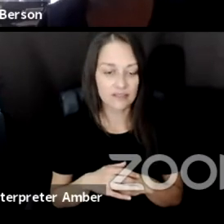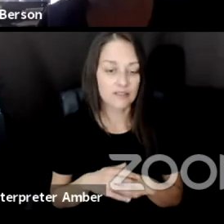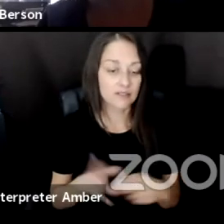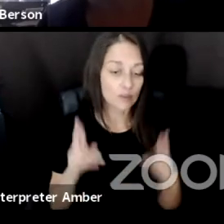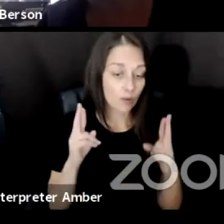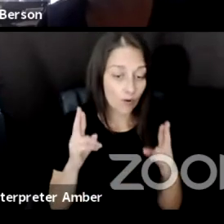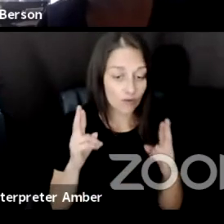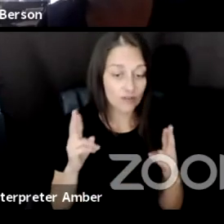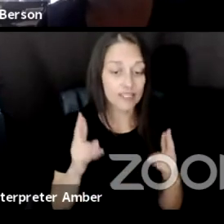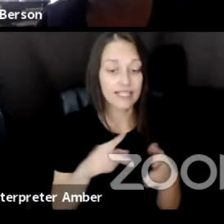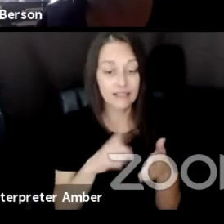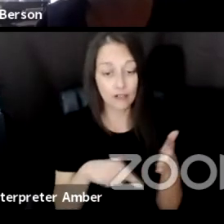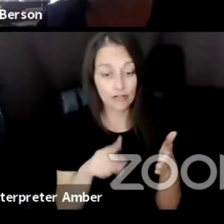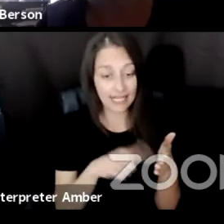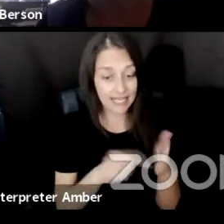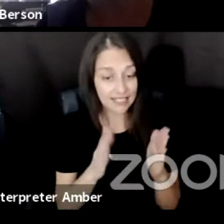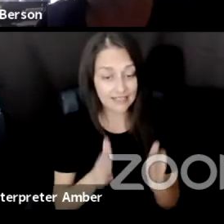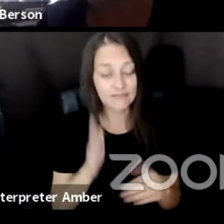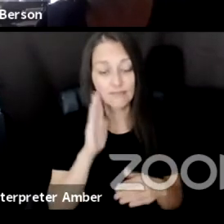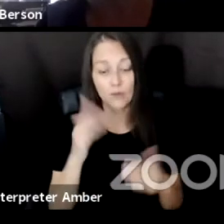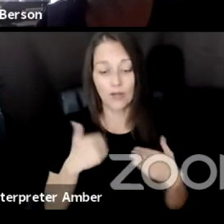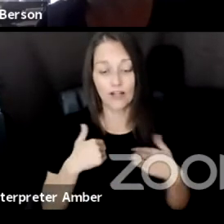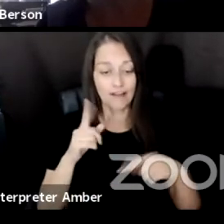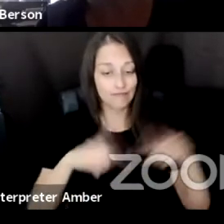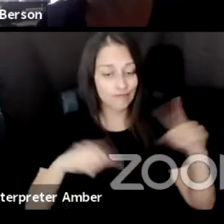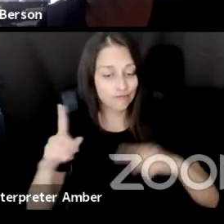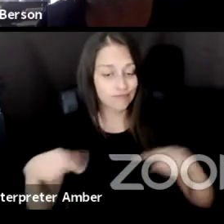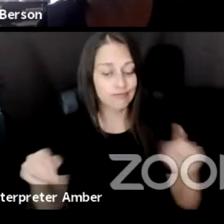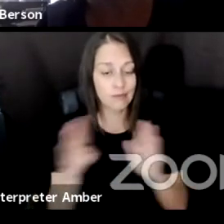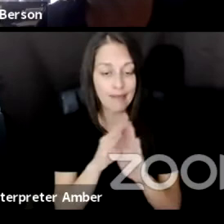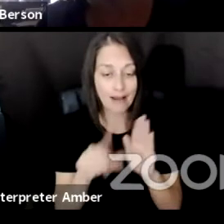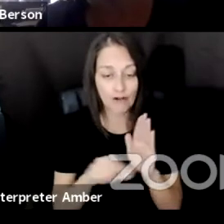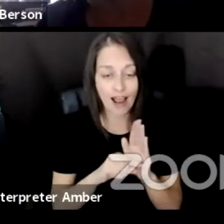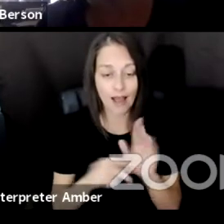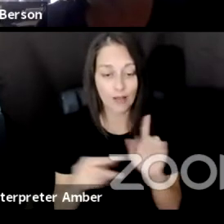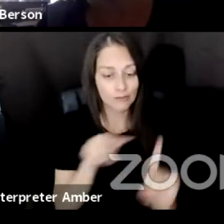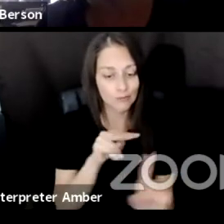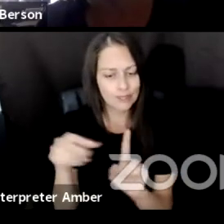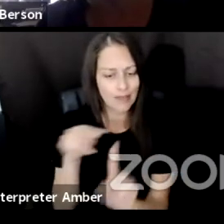with different perspectives. And I think that's something, you know,